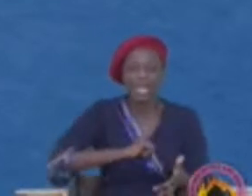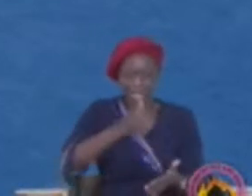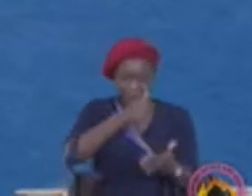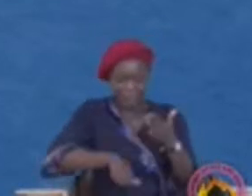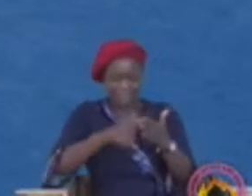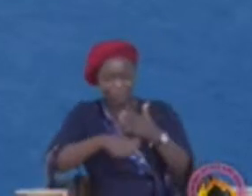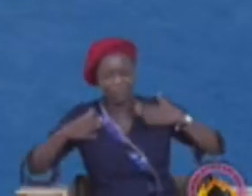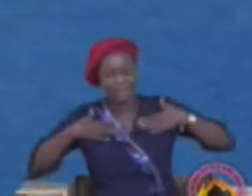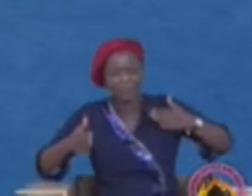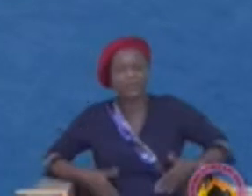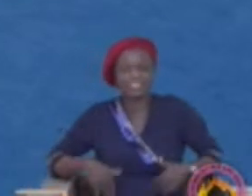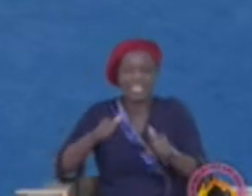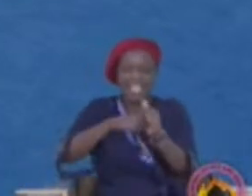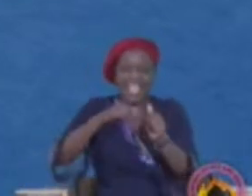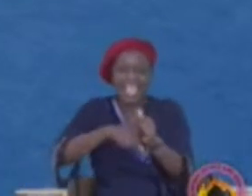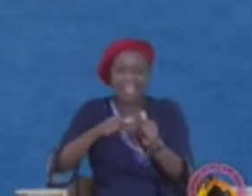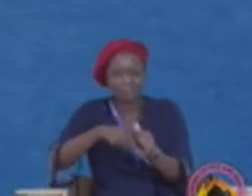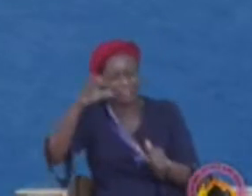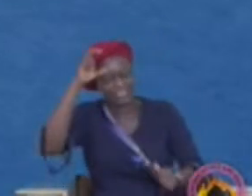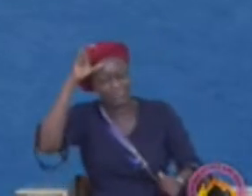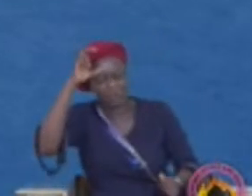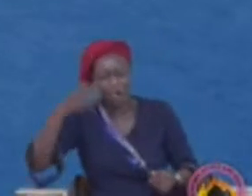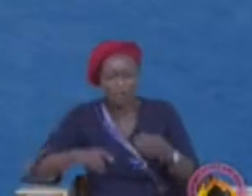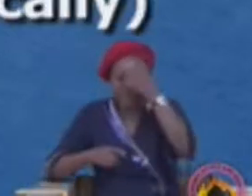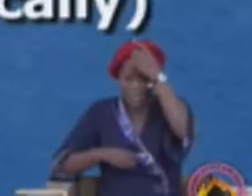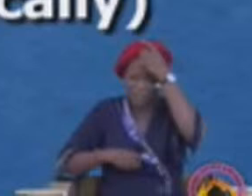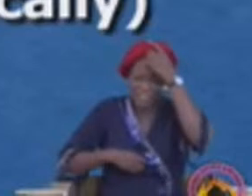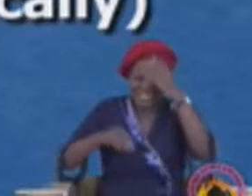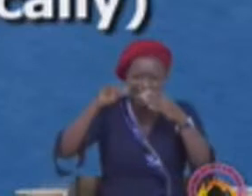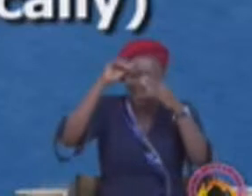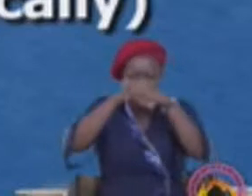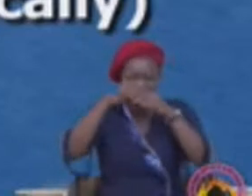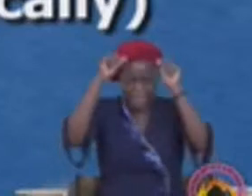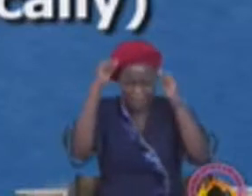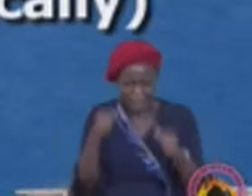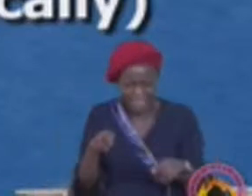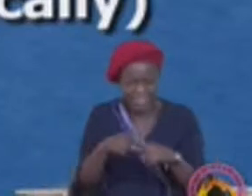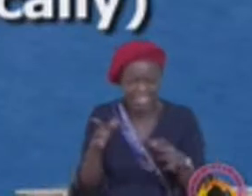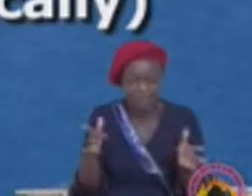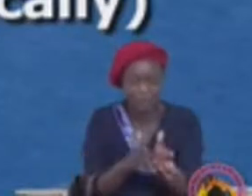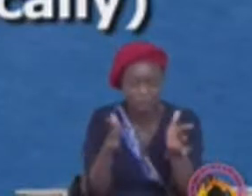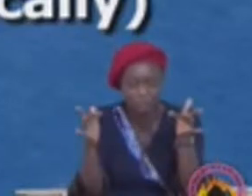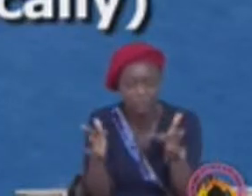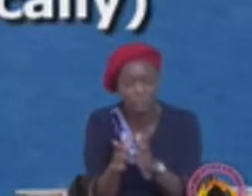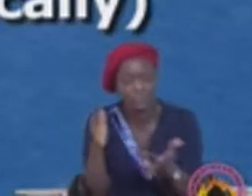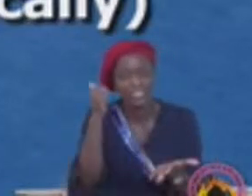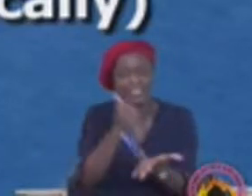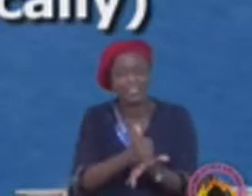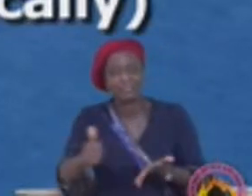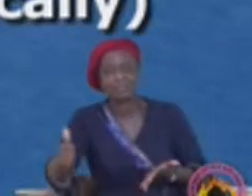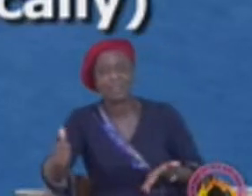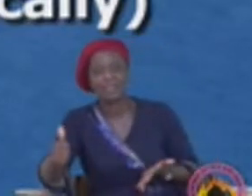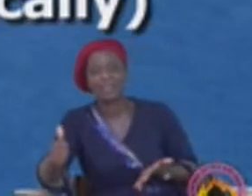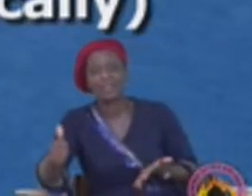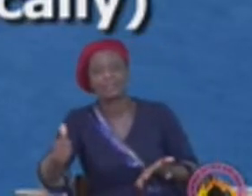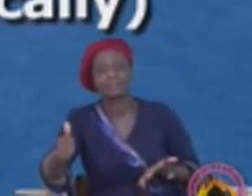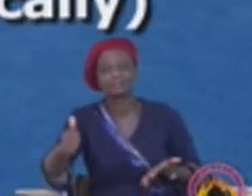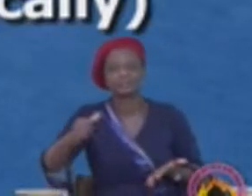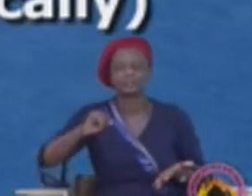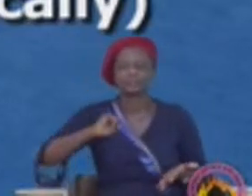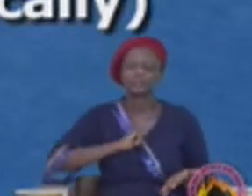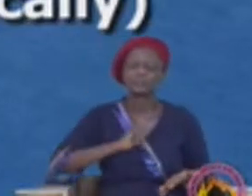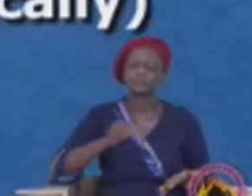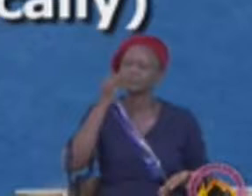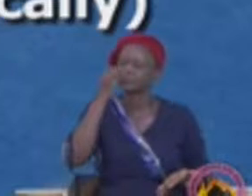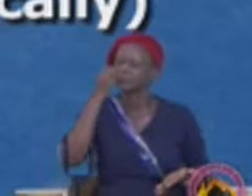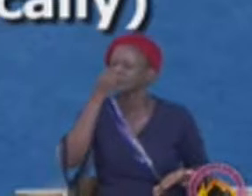system. Every demon of infirmity. In the mighty name of Jesus. Do this one again prophetically. Say, I inhale